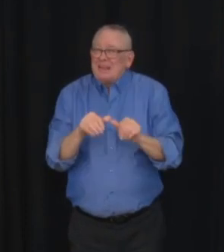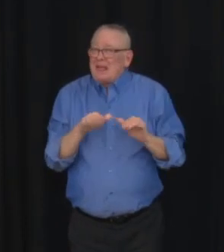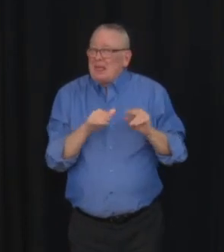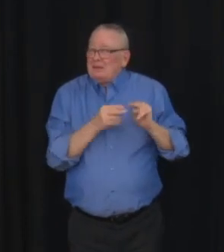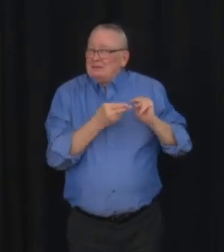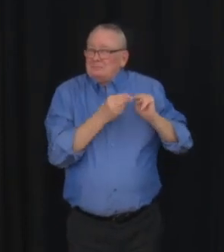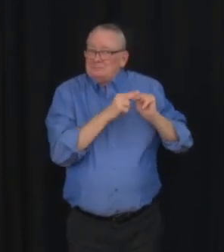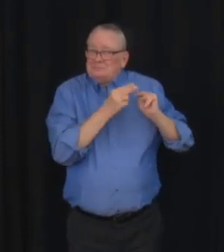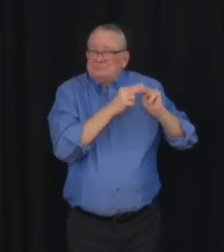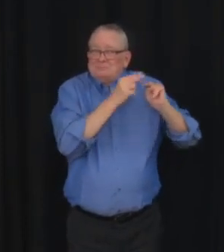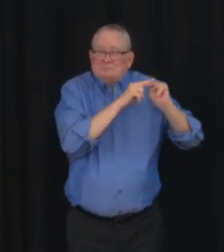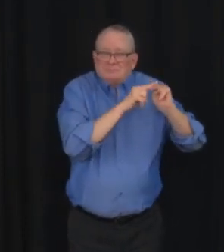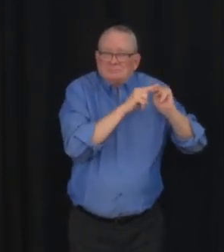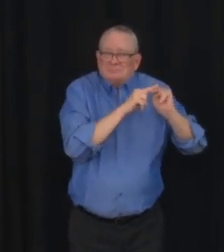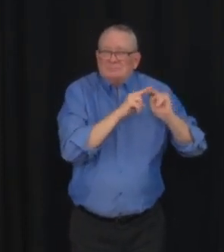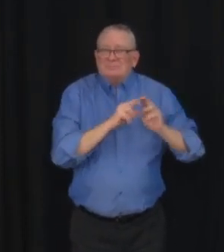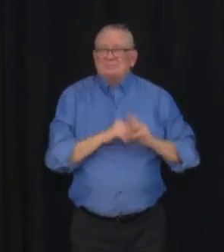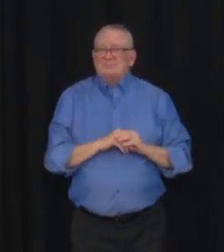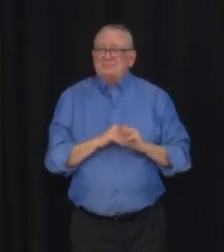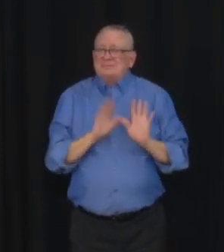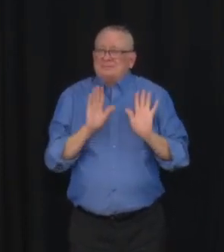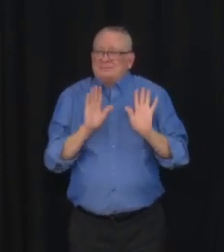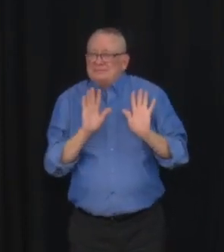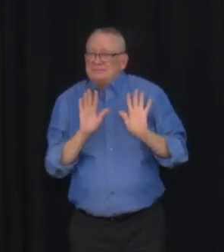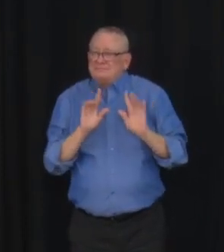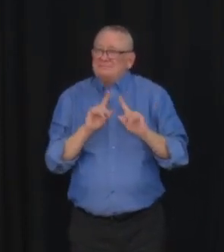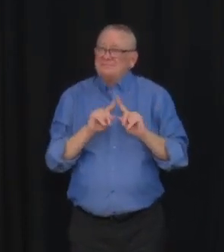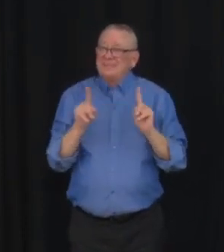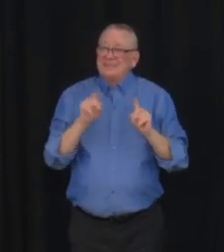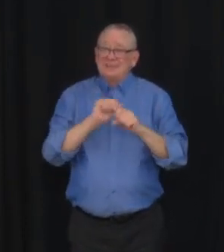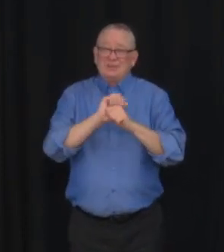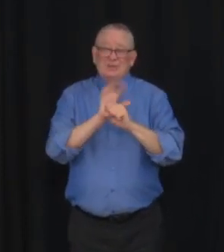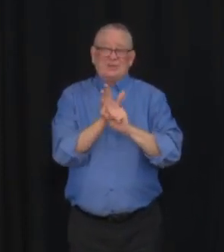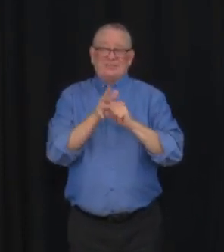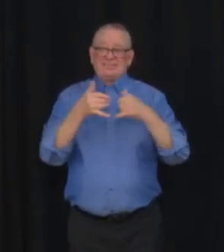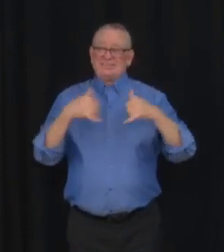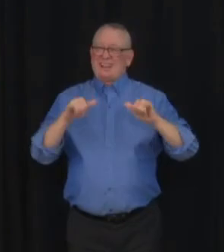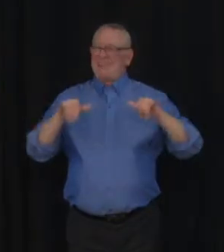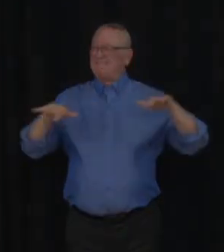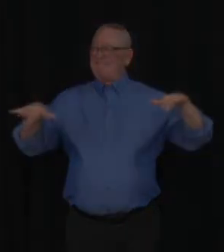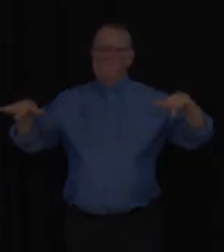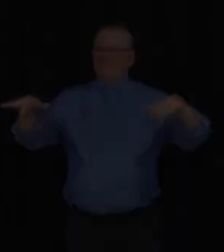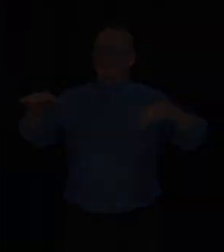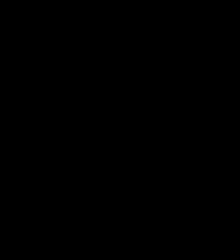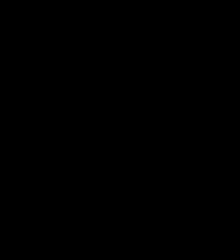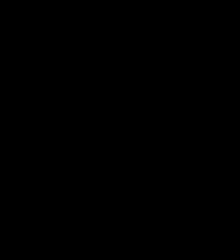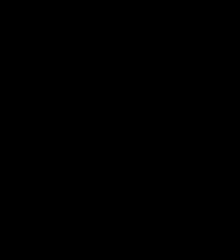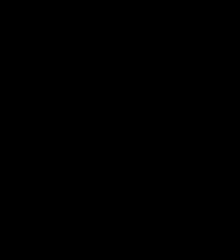but ultimately we know there's still a lot of COVID out there and we do need to maintain caution still.